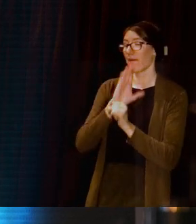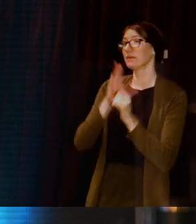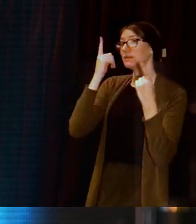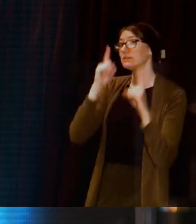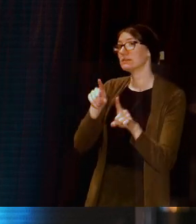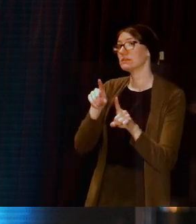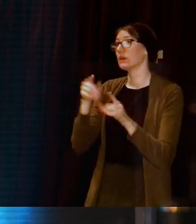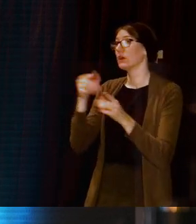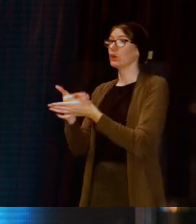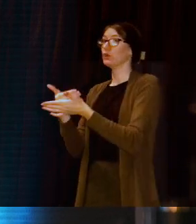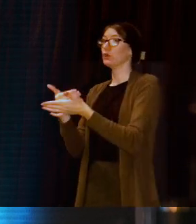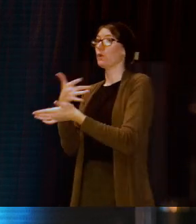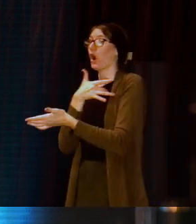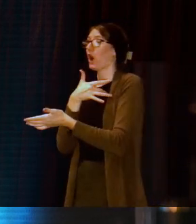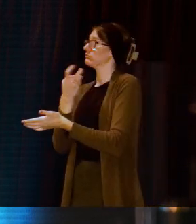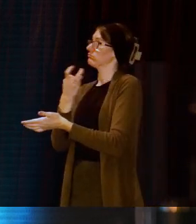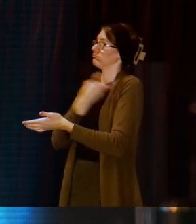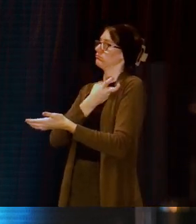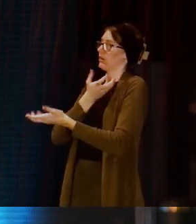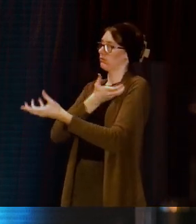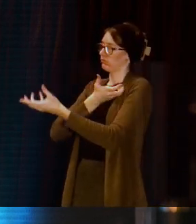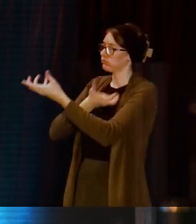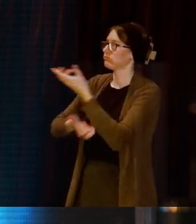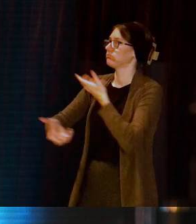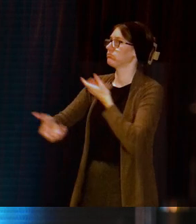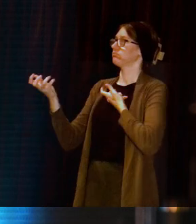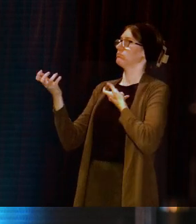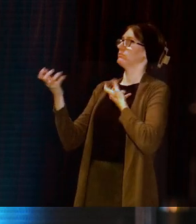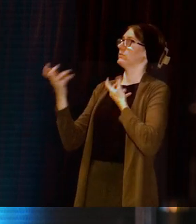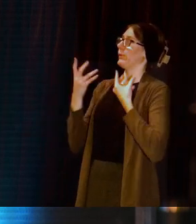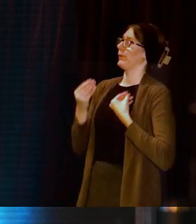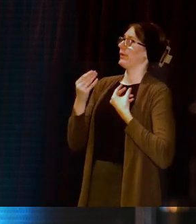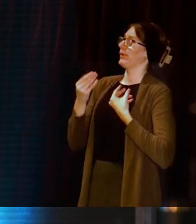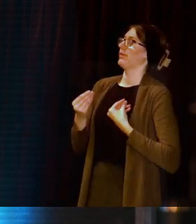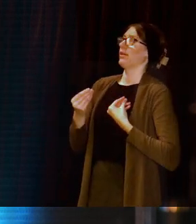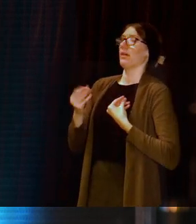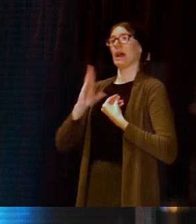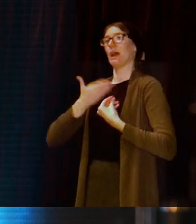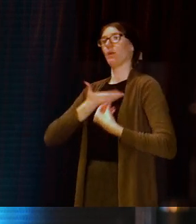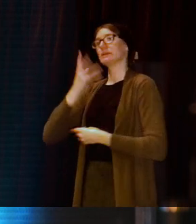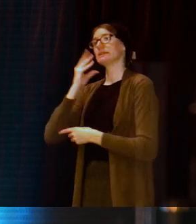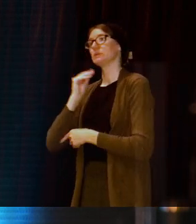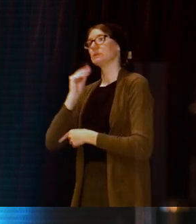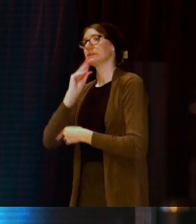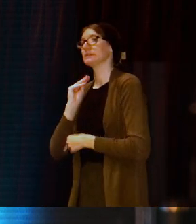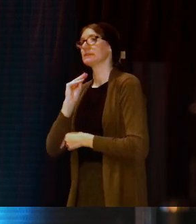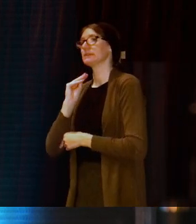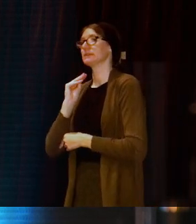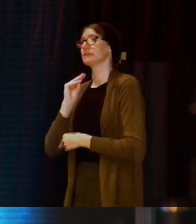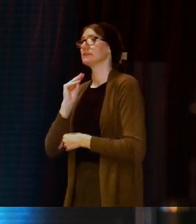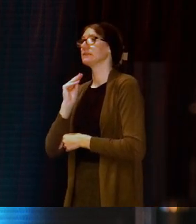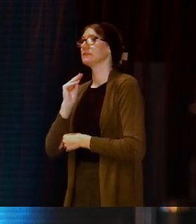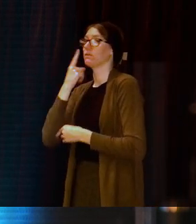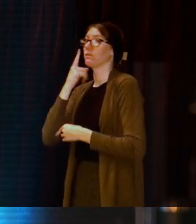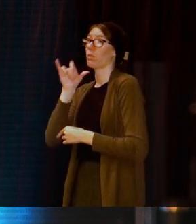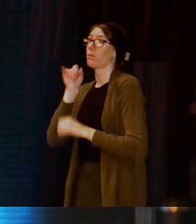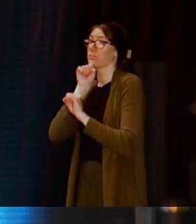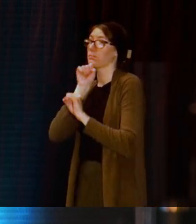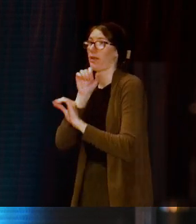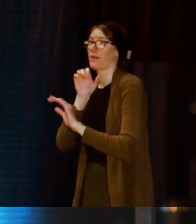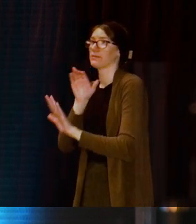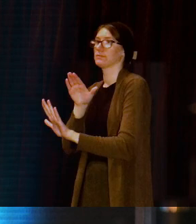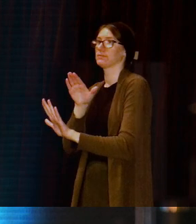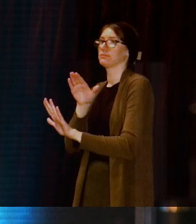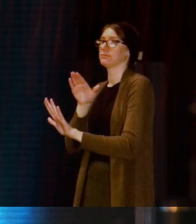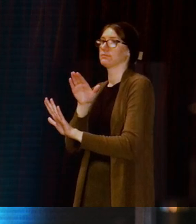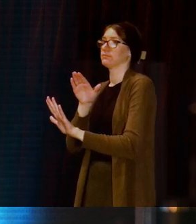the gift of a new heart that we received in the new covenant. But our experiences of those blessings do